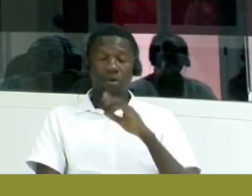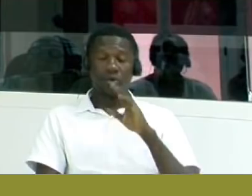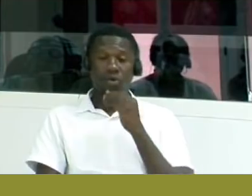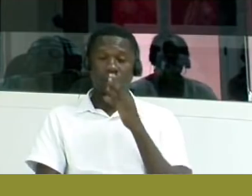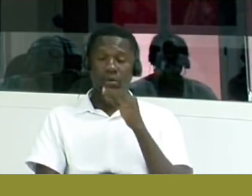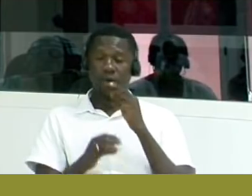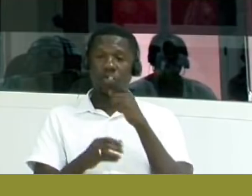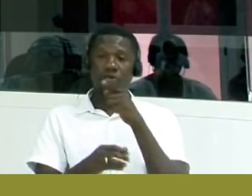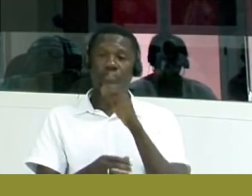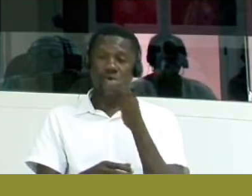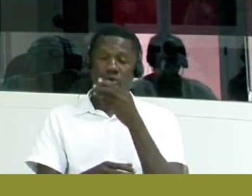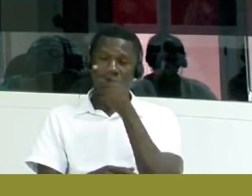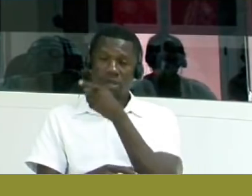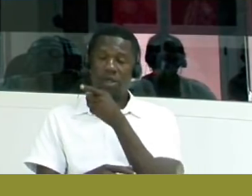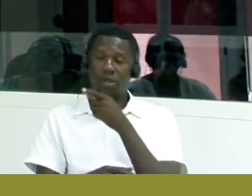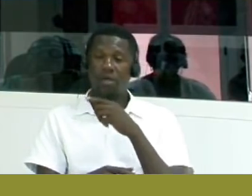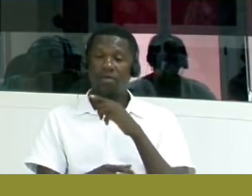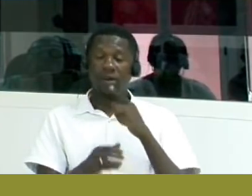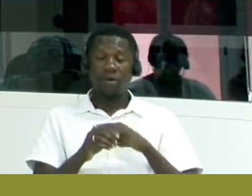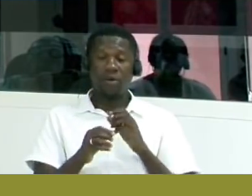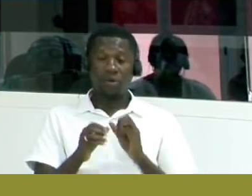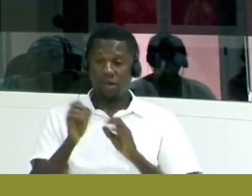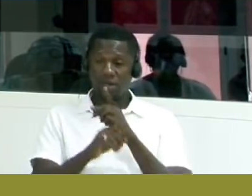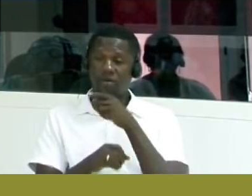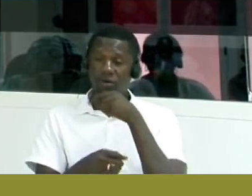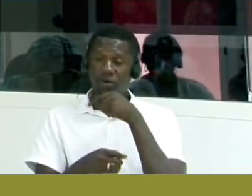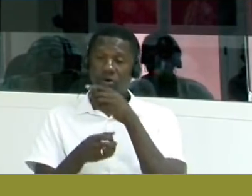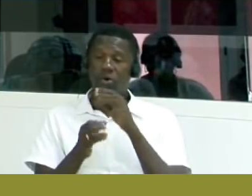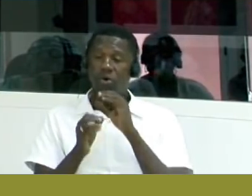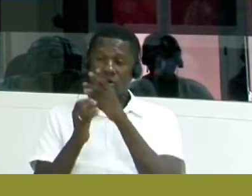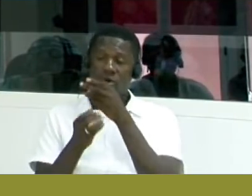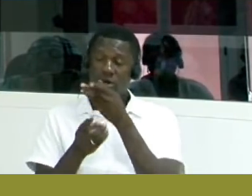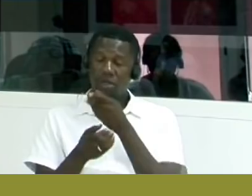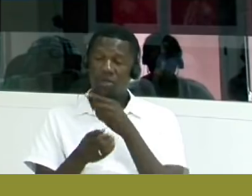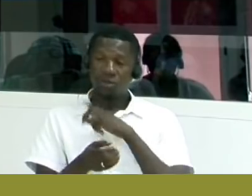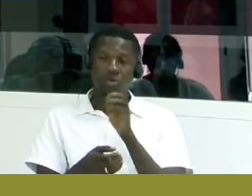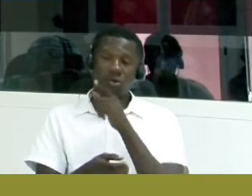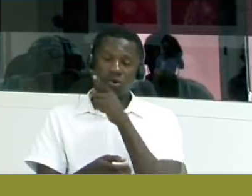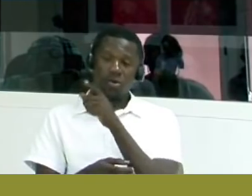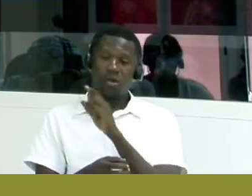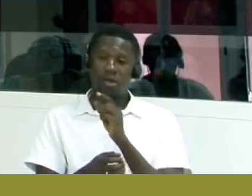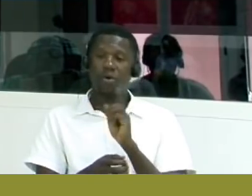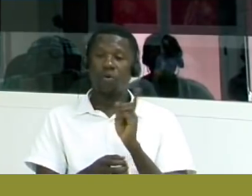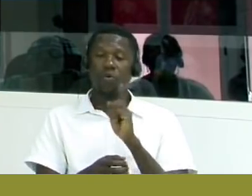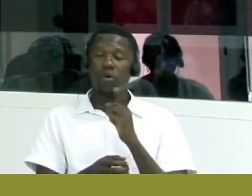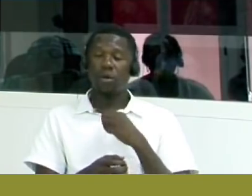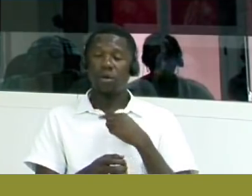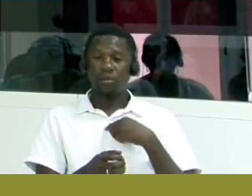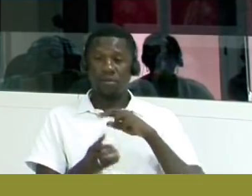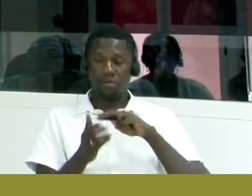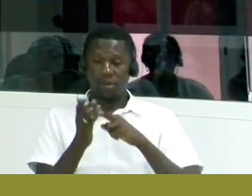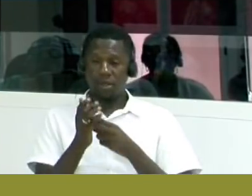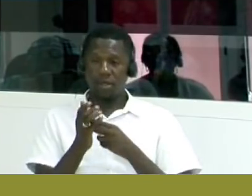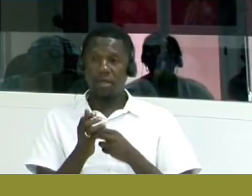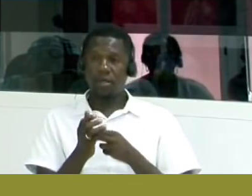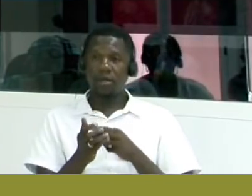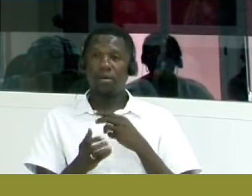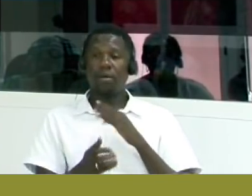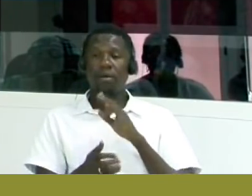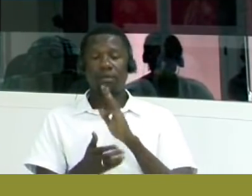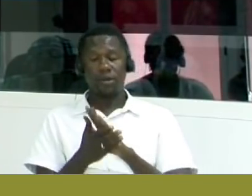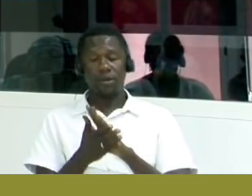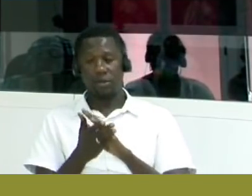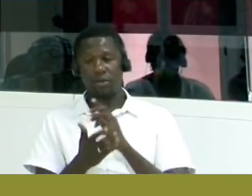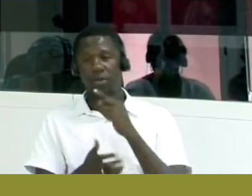when you gave your orders, you did not go there. Huh? You did not go there. What I am alluding to is, perhaps you should listen